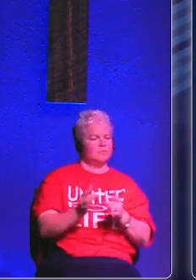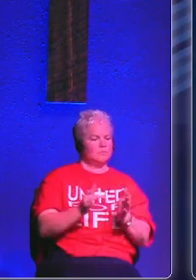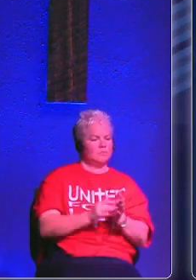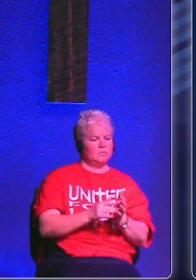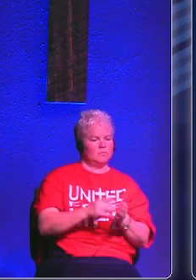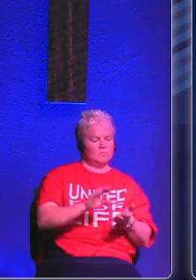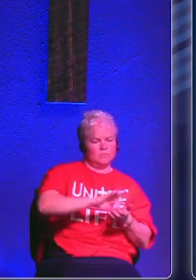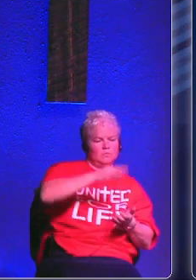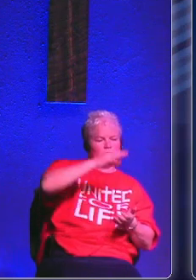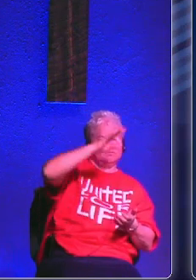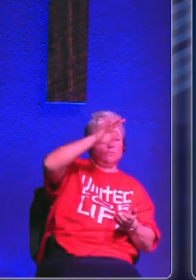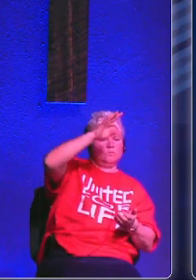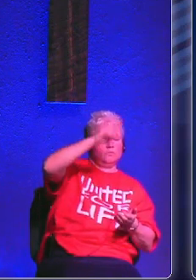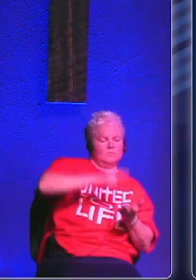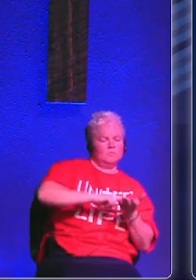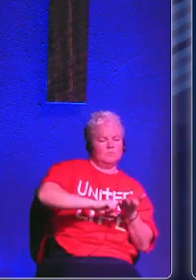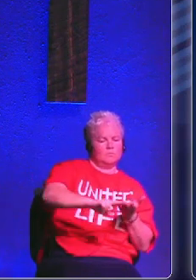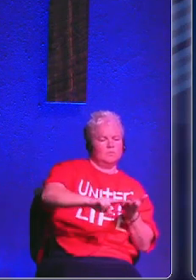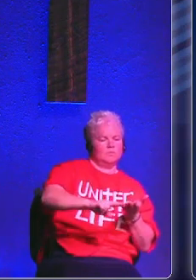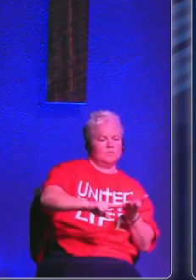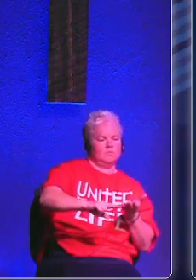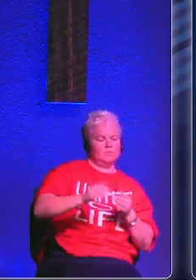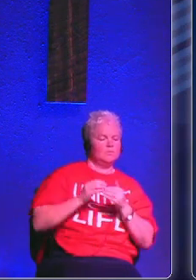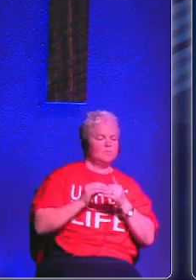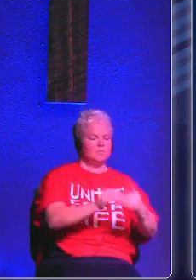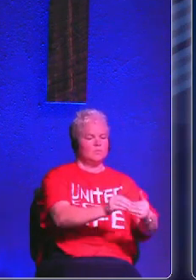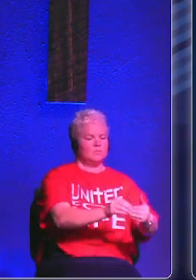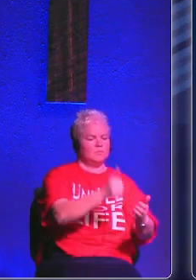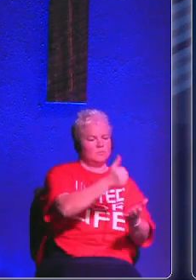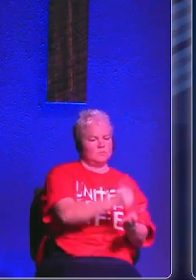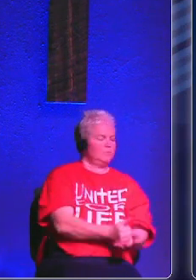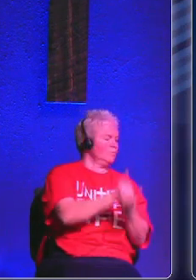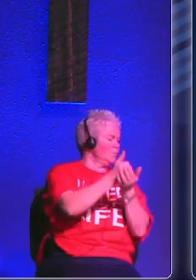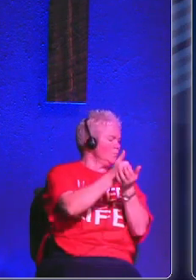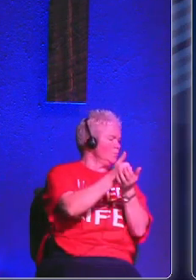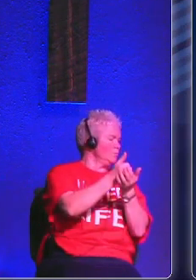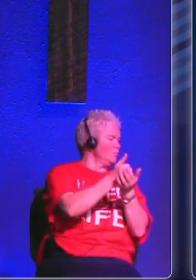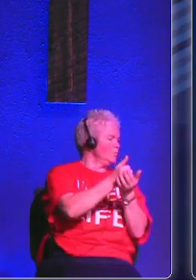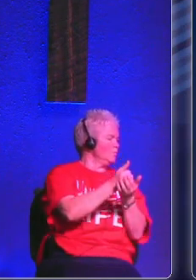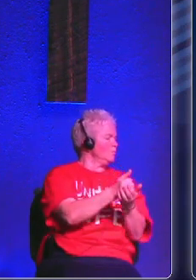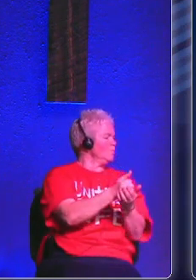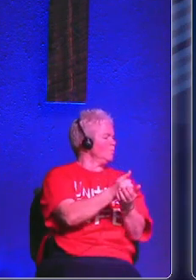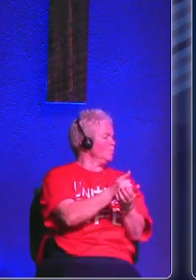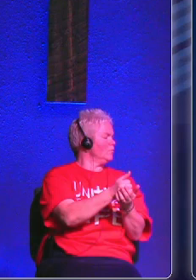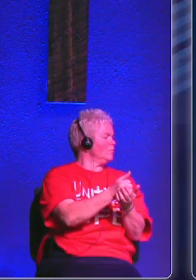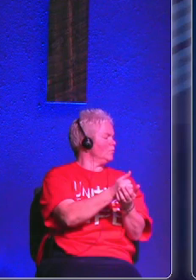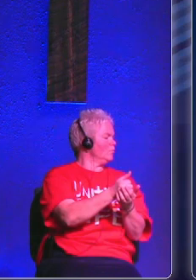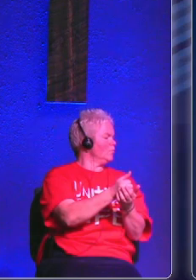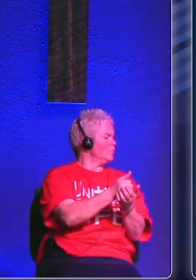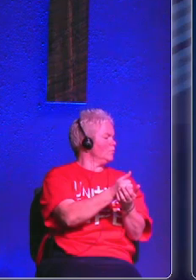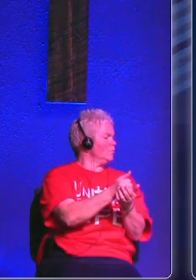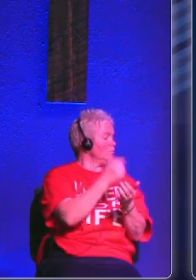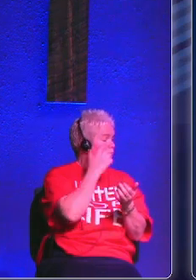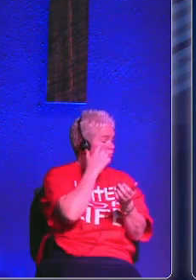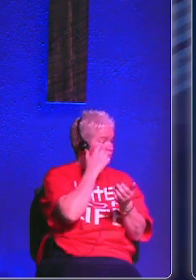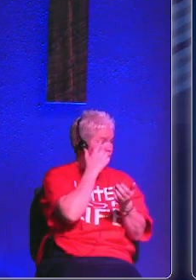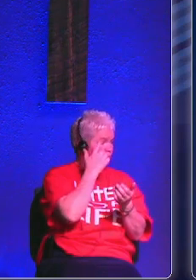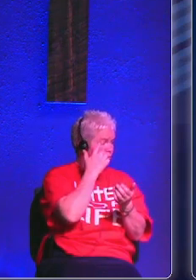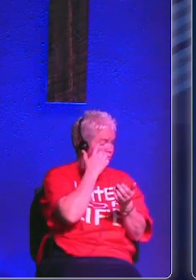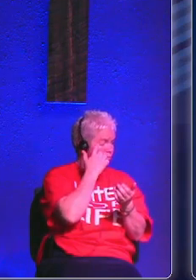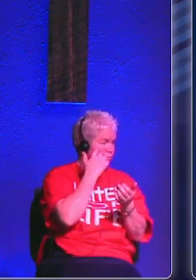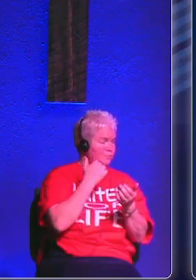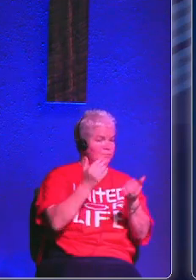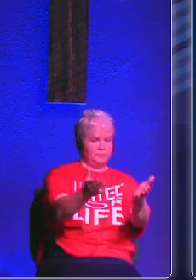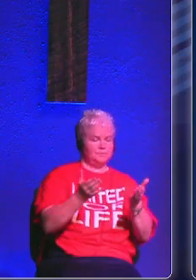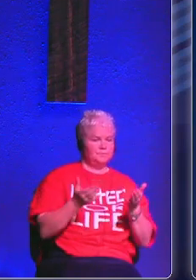his Spirit, the Holy Spirit, to guide us, to help us, to rely upon him. See,